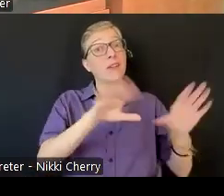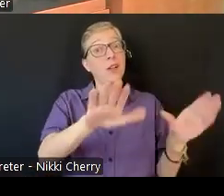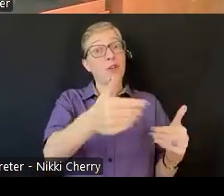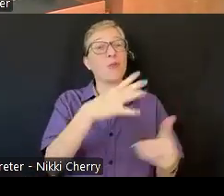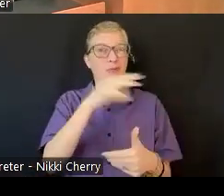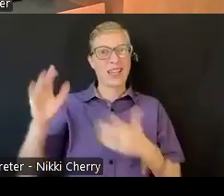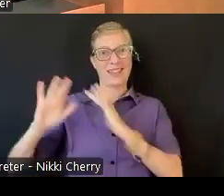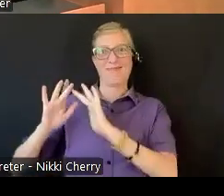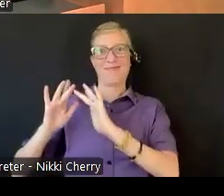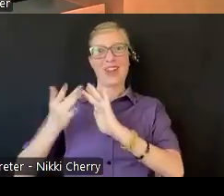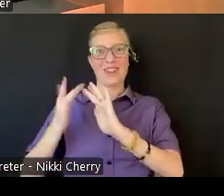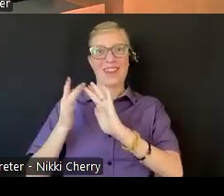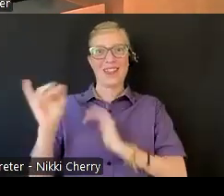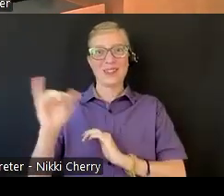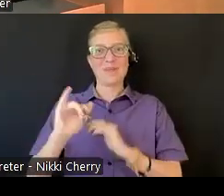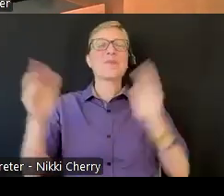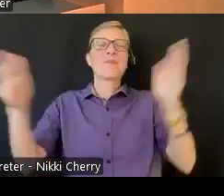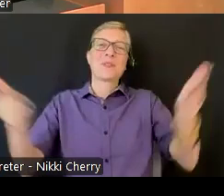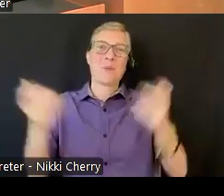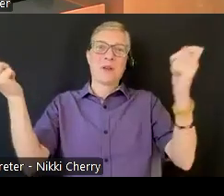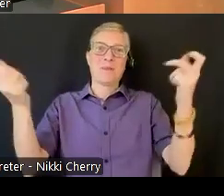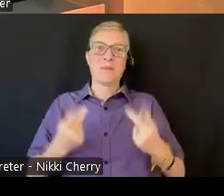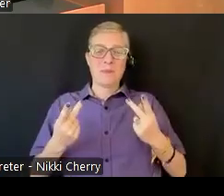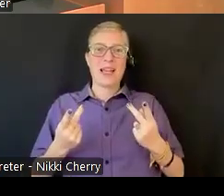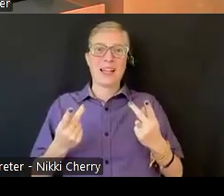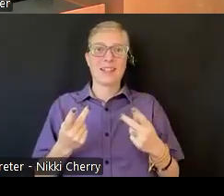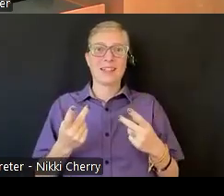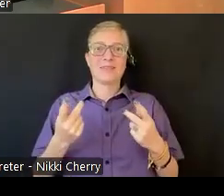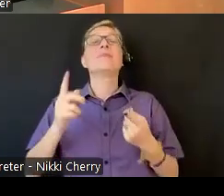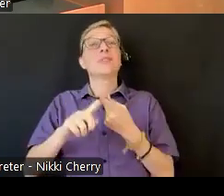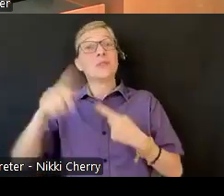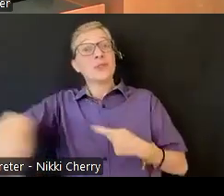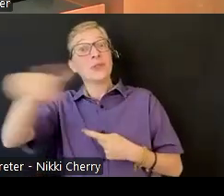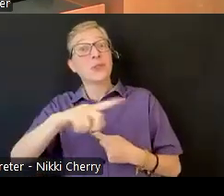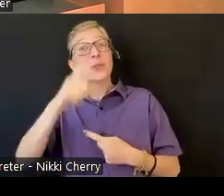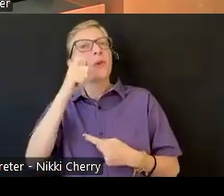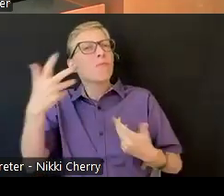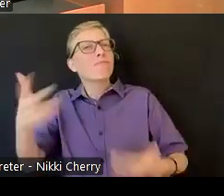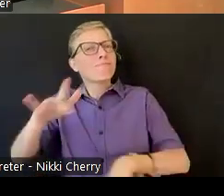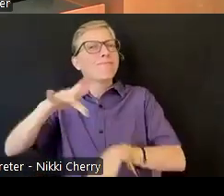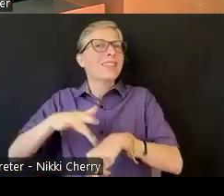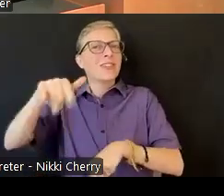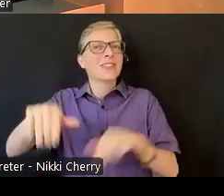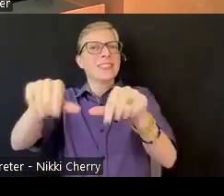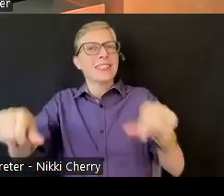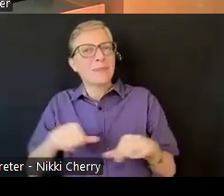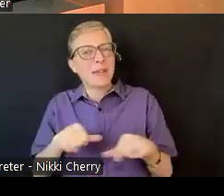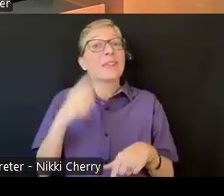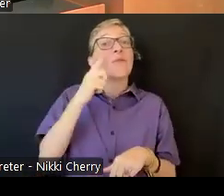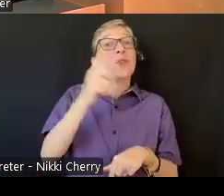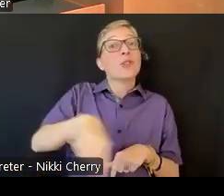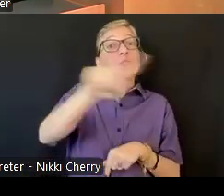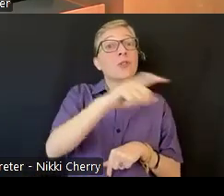online. Just want to say welcome back to all of you who are familiar with this space. And for those of you for whom this is brand new,